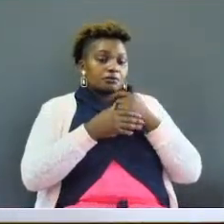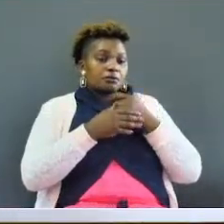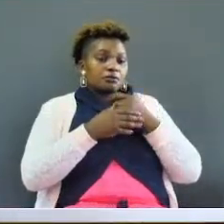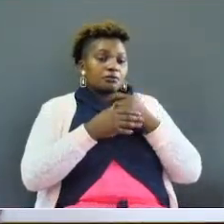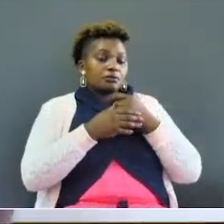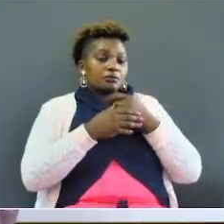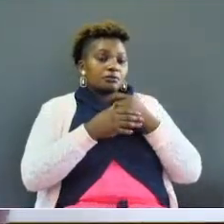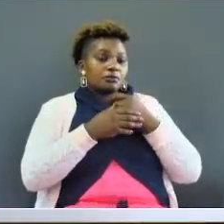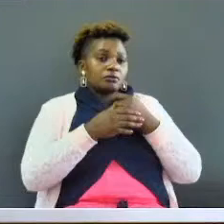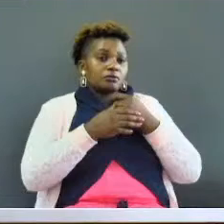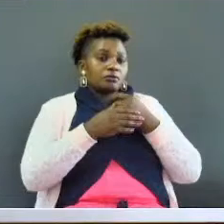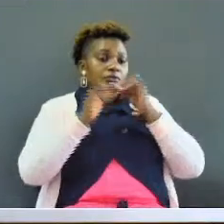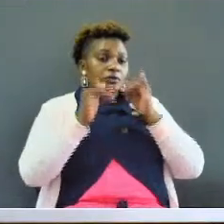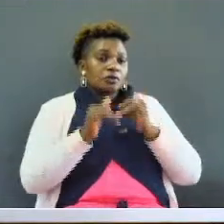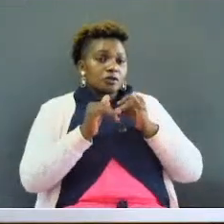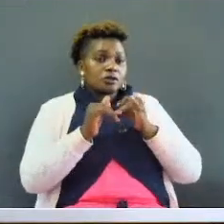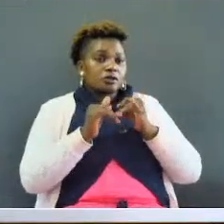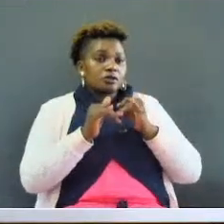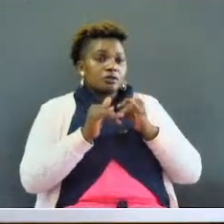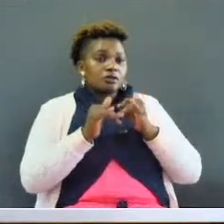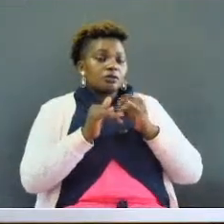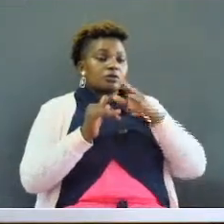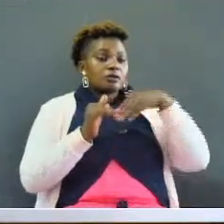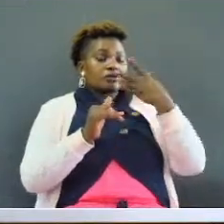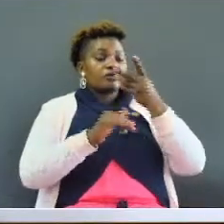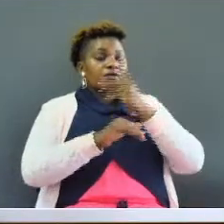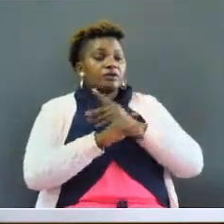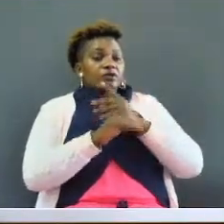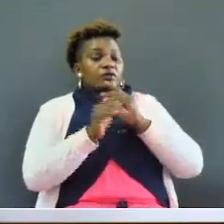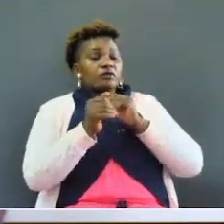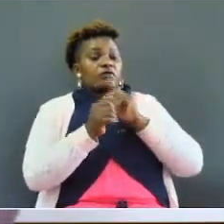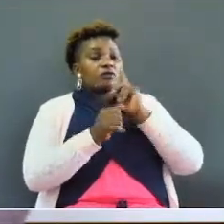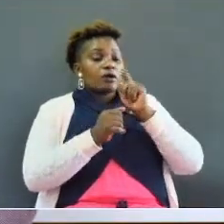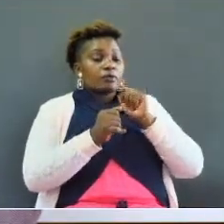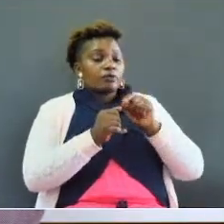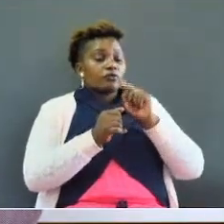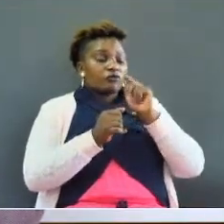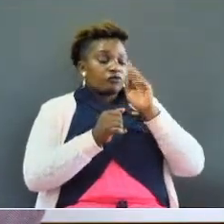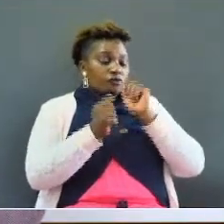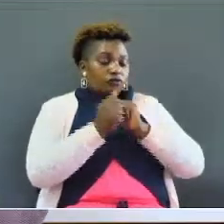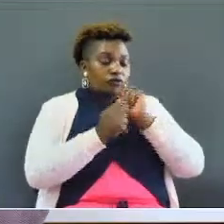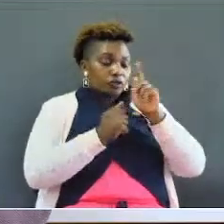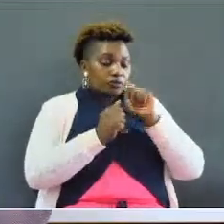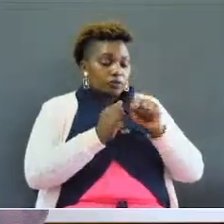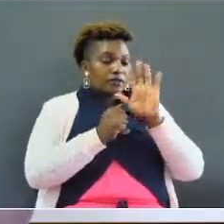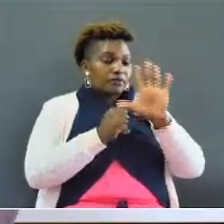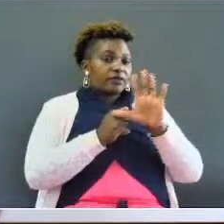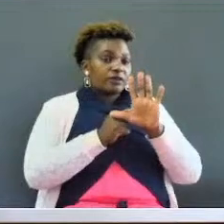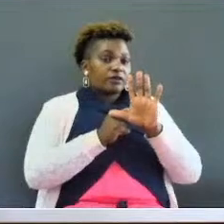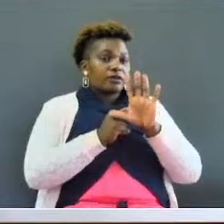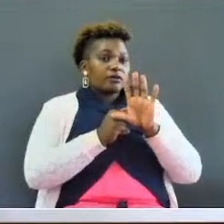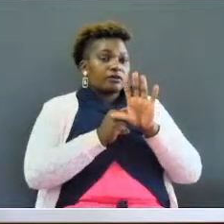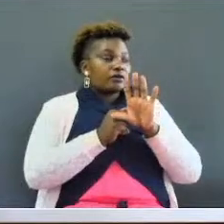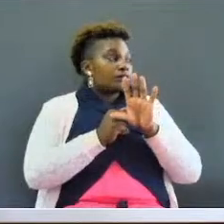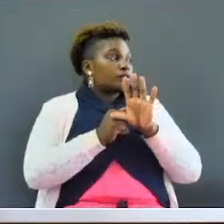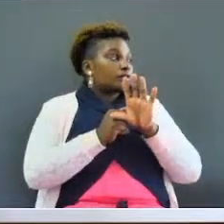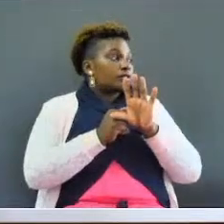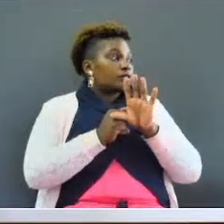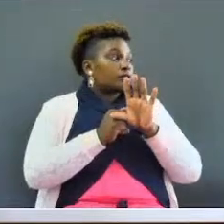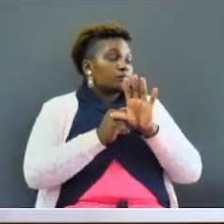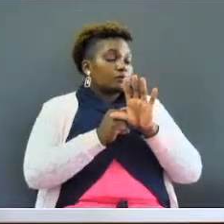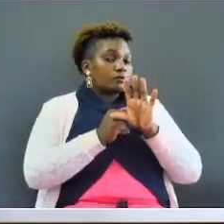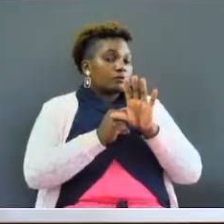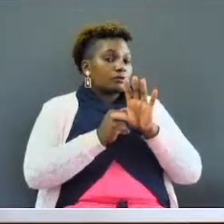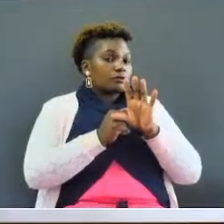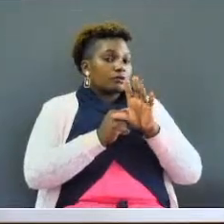I think our new daily positivity rate is over 14.5. I want to say a little bit about